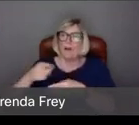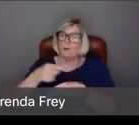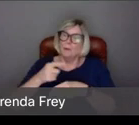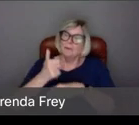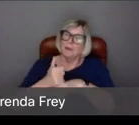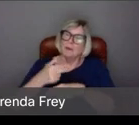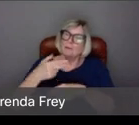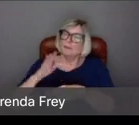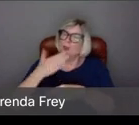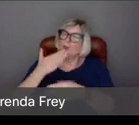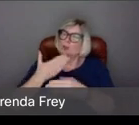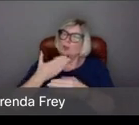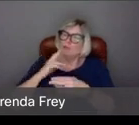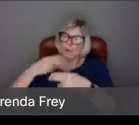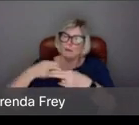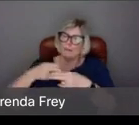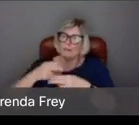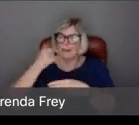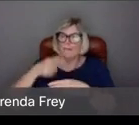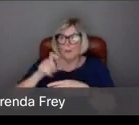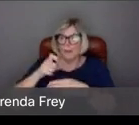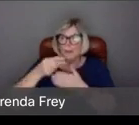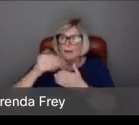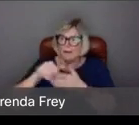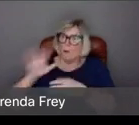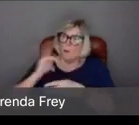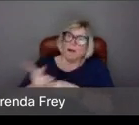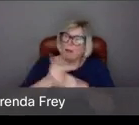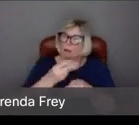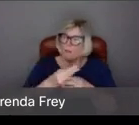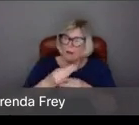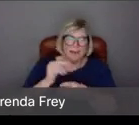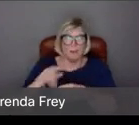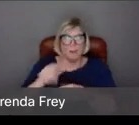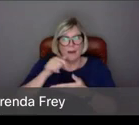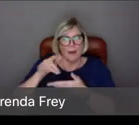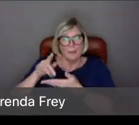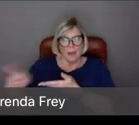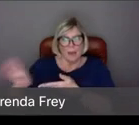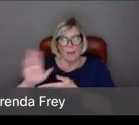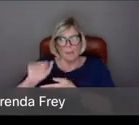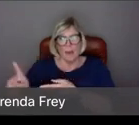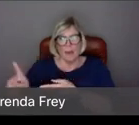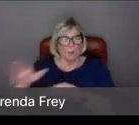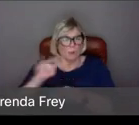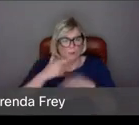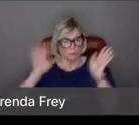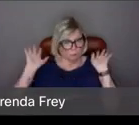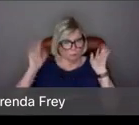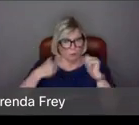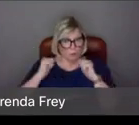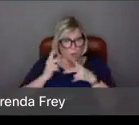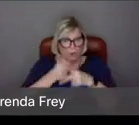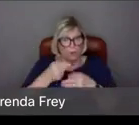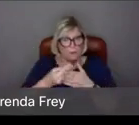would probably lend you $1 again. But if you didn't, the next time you went to them, they'd say, well, gosh, you didn't pay me back last time. I'm going to rethink